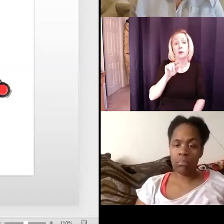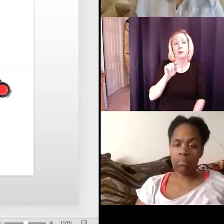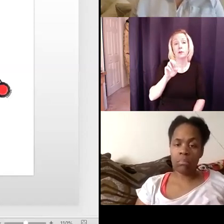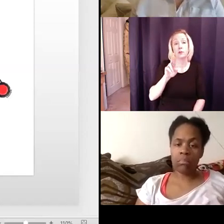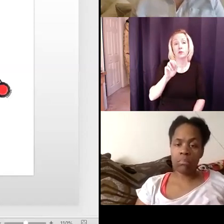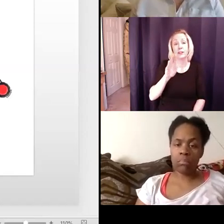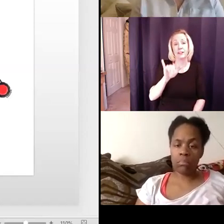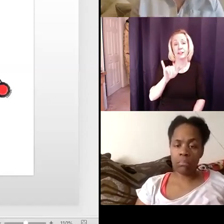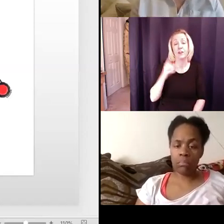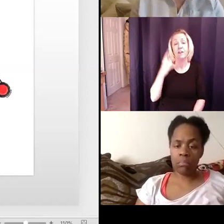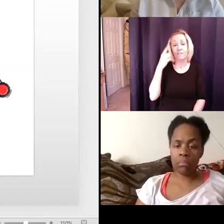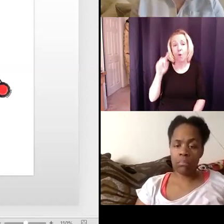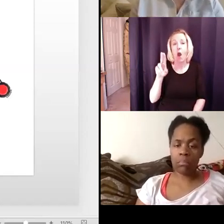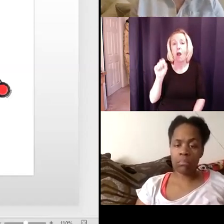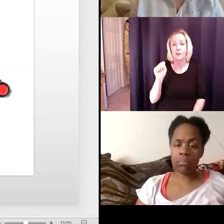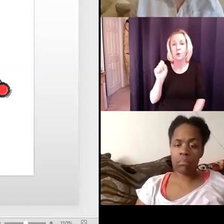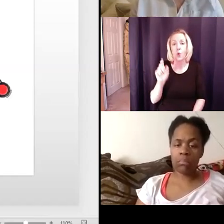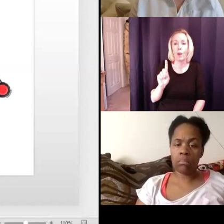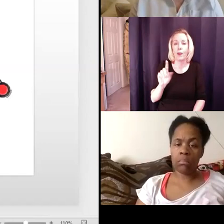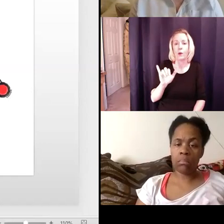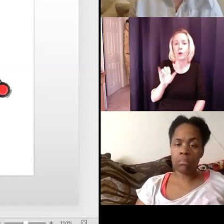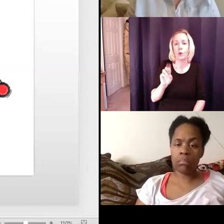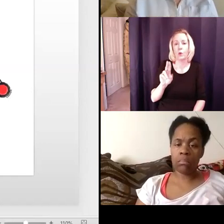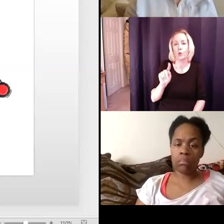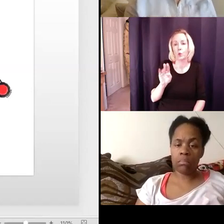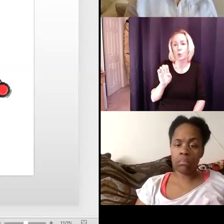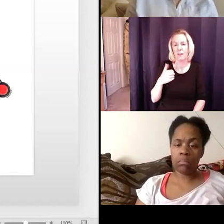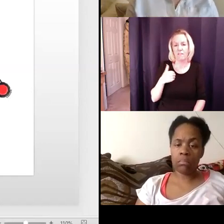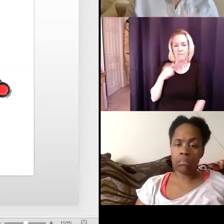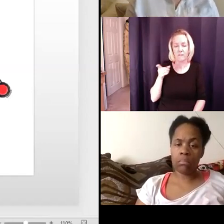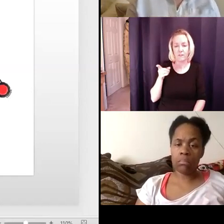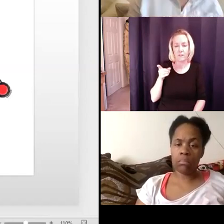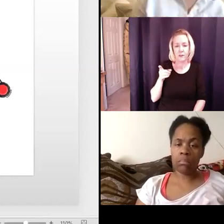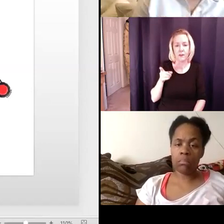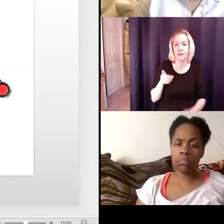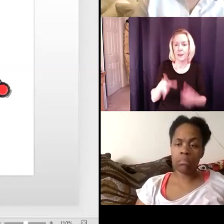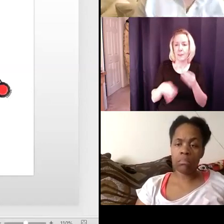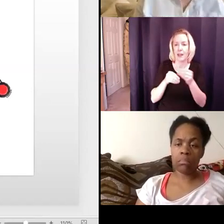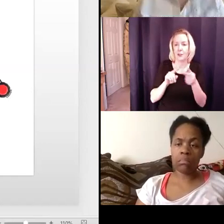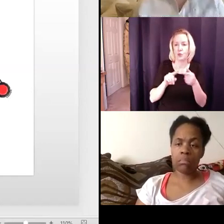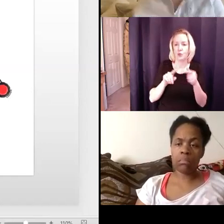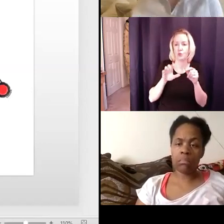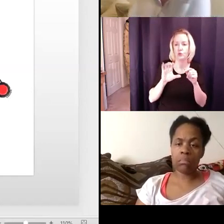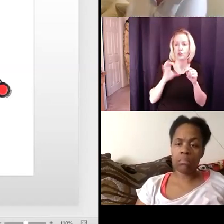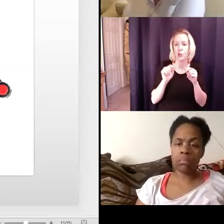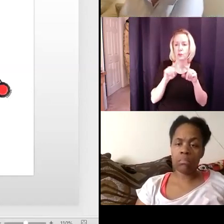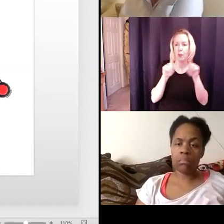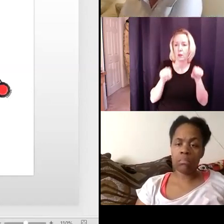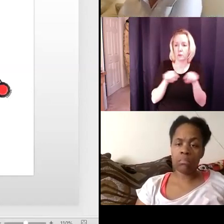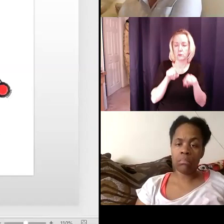YouTube, and it was created, let's see if I can put this in there. It was